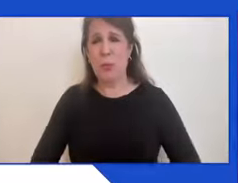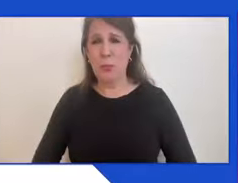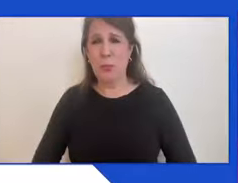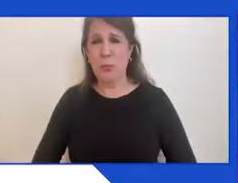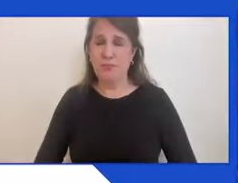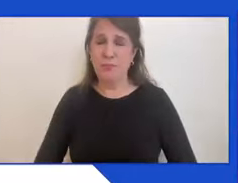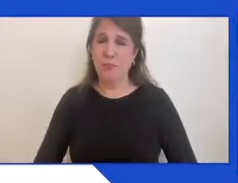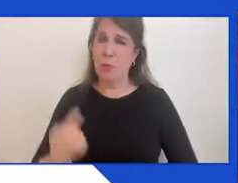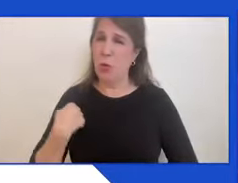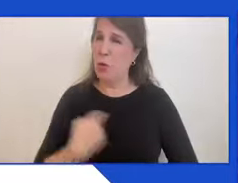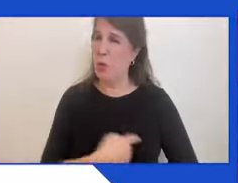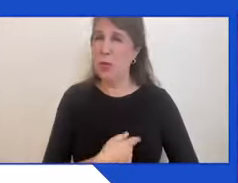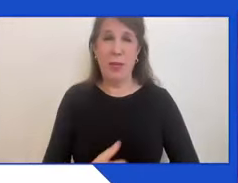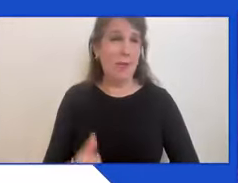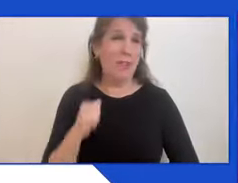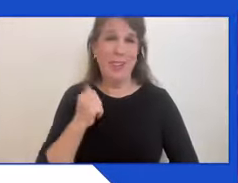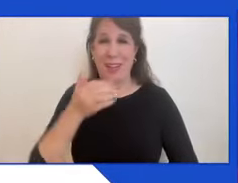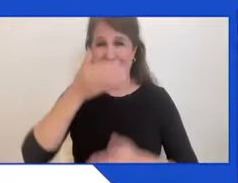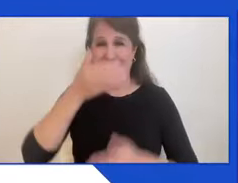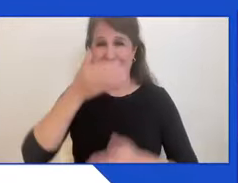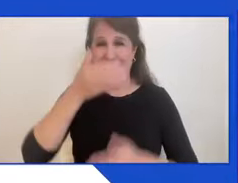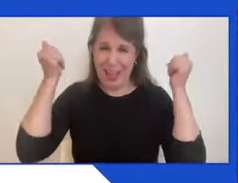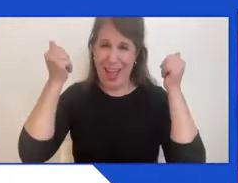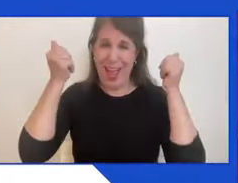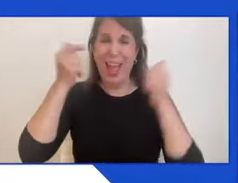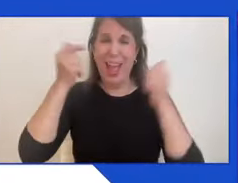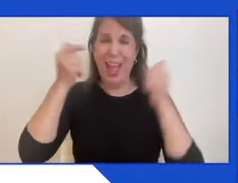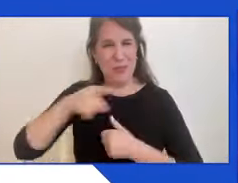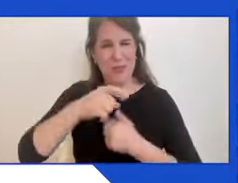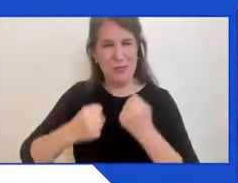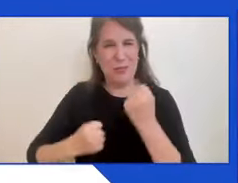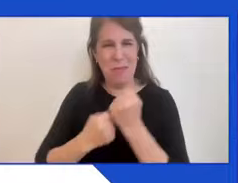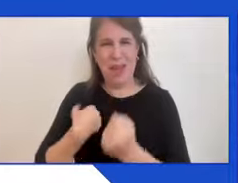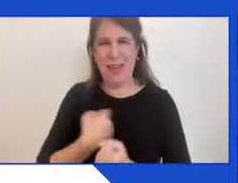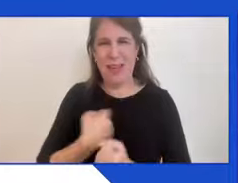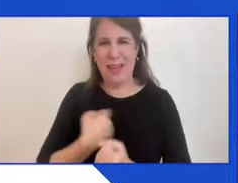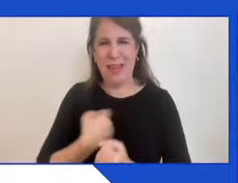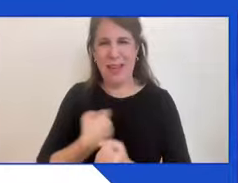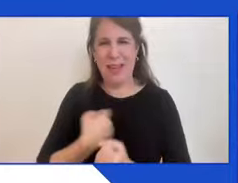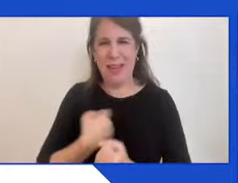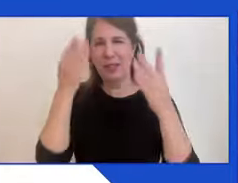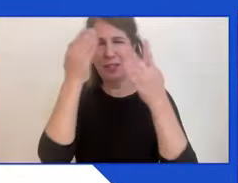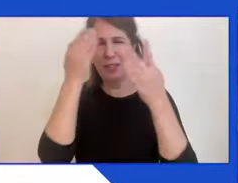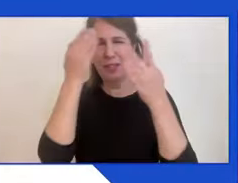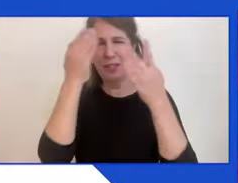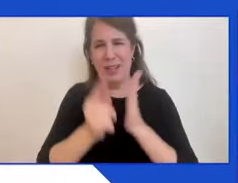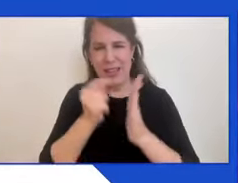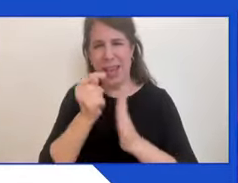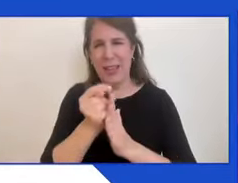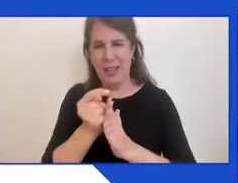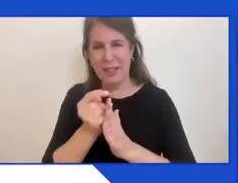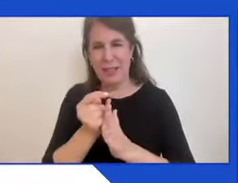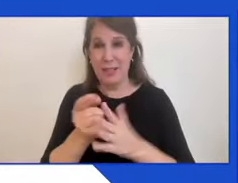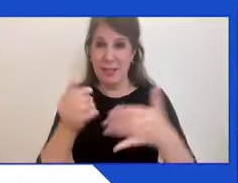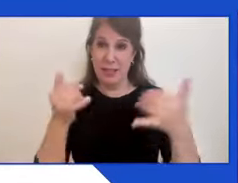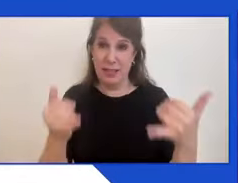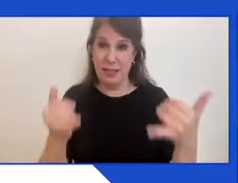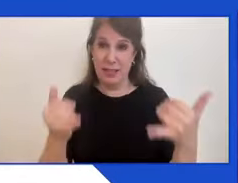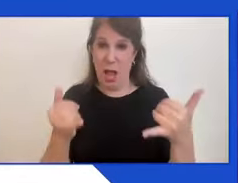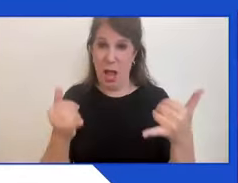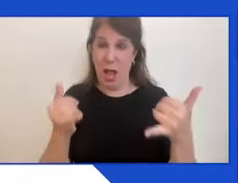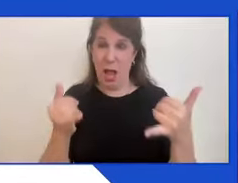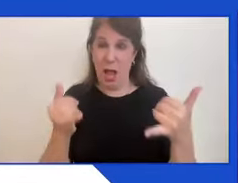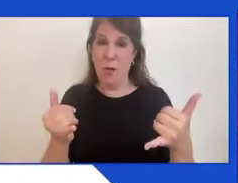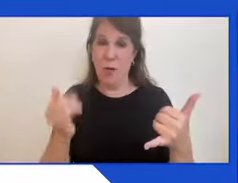We will not forget your backing during these dark days. And now, let me